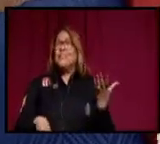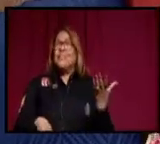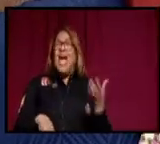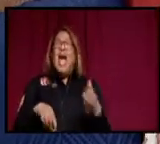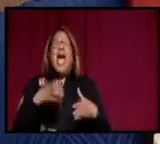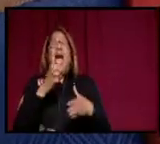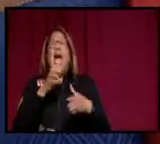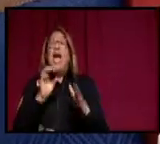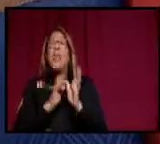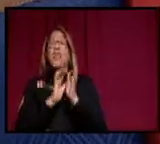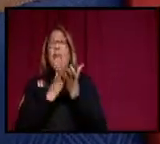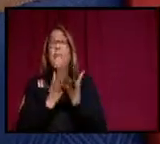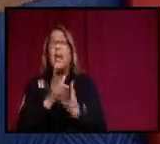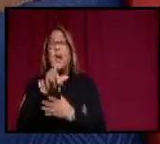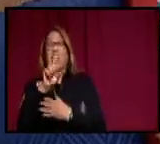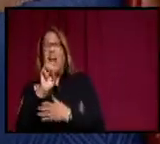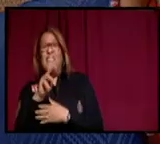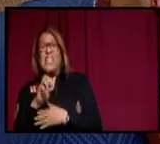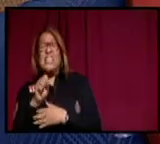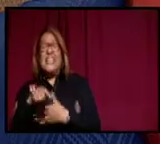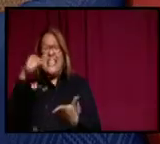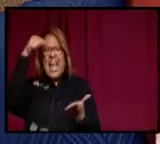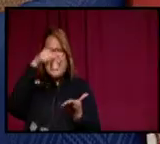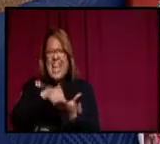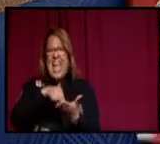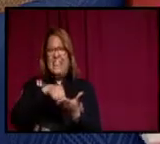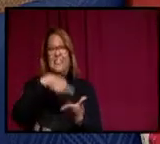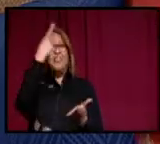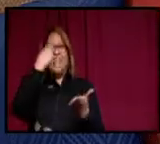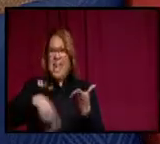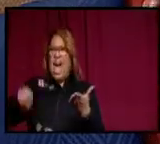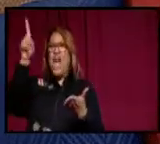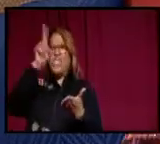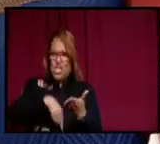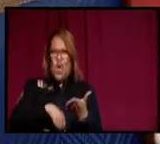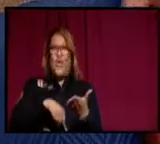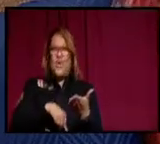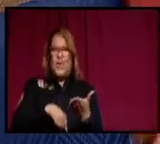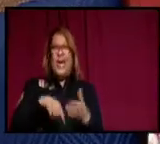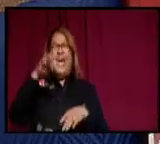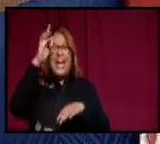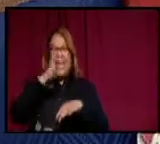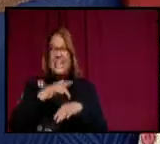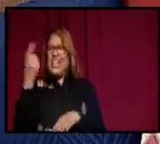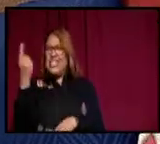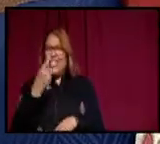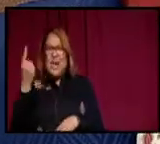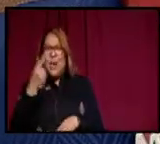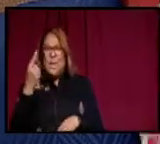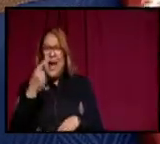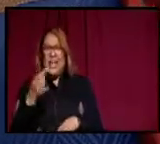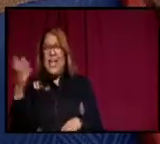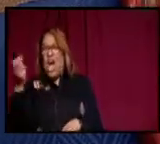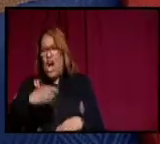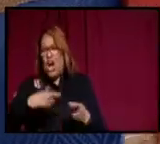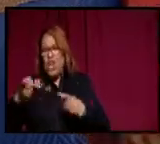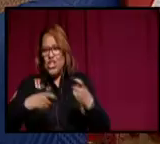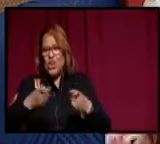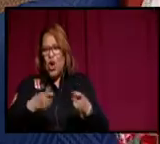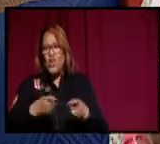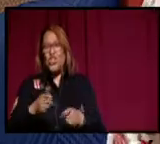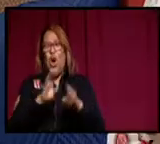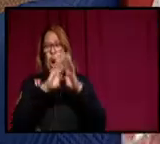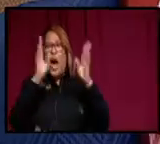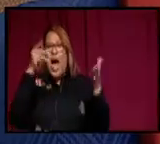debt cancellation. I believe that in the midst of this crisis that God can touch somebody that holds your mortgage to release it.